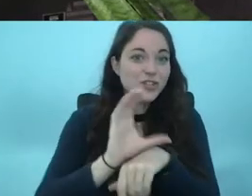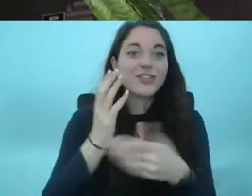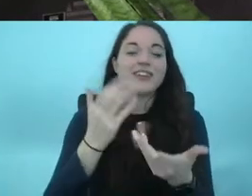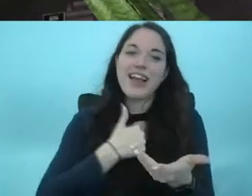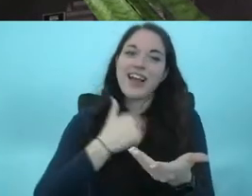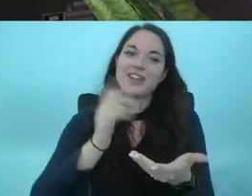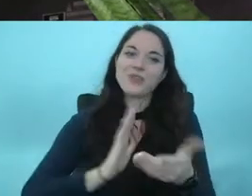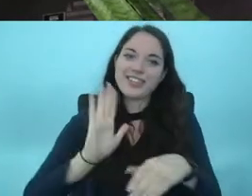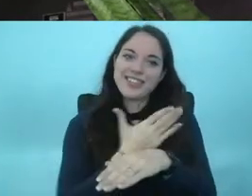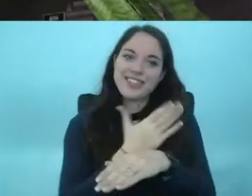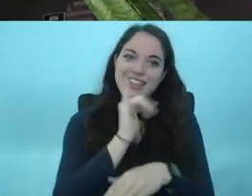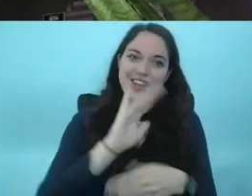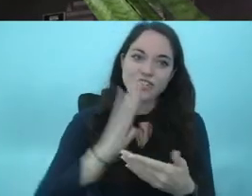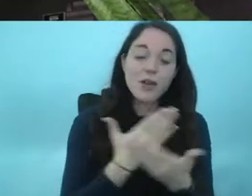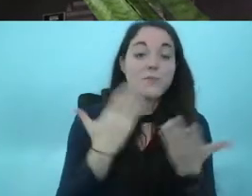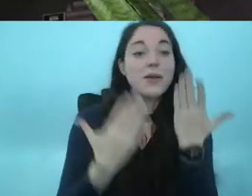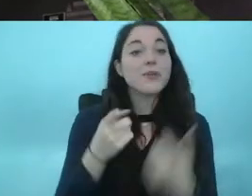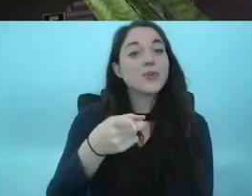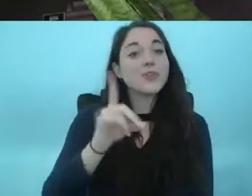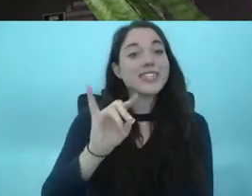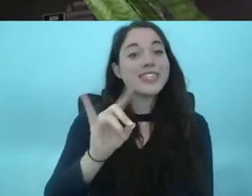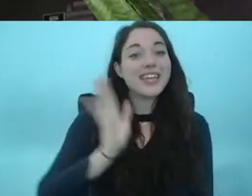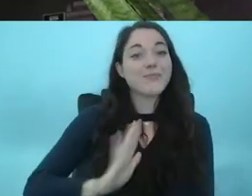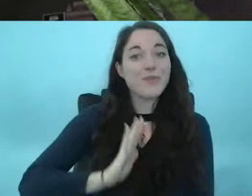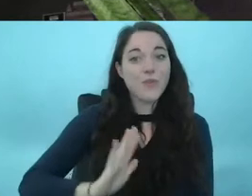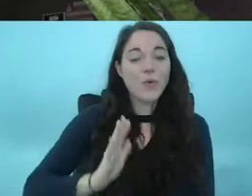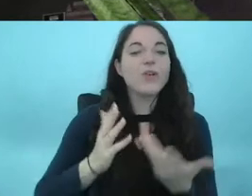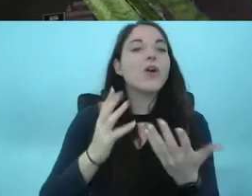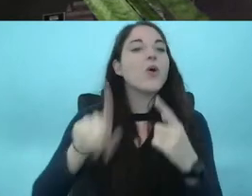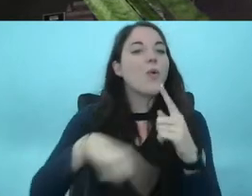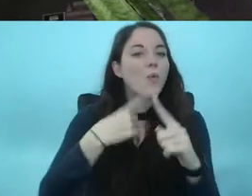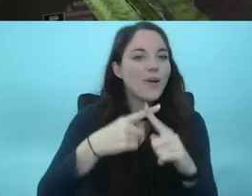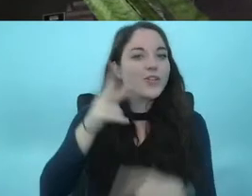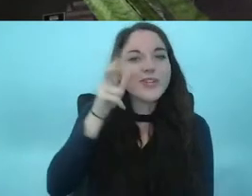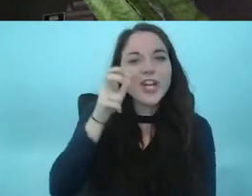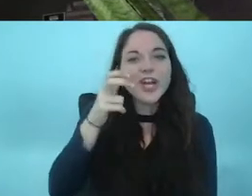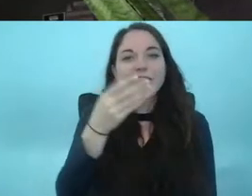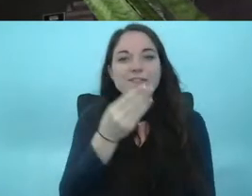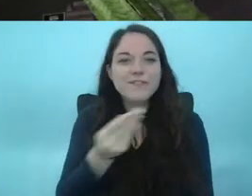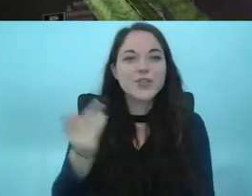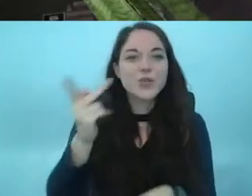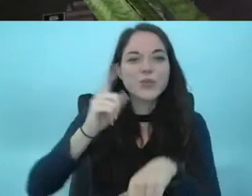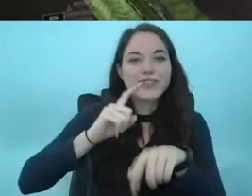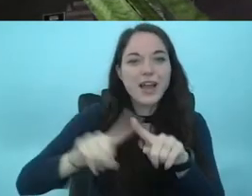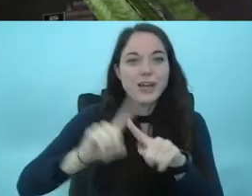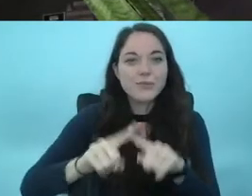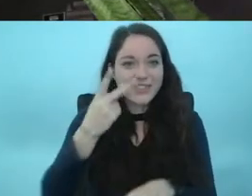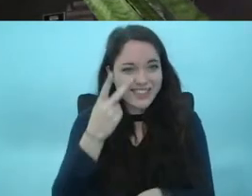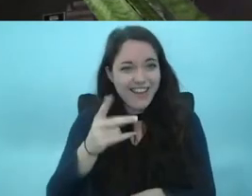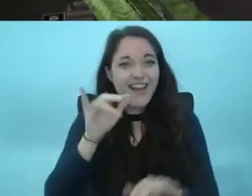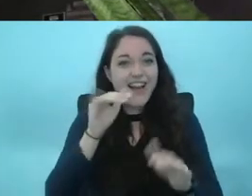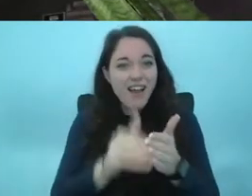Jehovah Jireh, it's one of those easy songs. Once you hear it a couple times, you'll know it. So just sing along with me if you can.